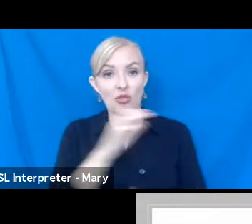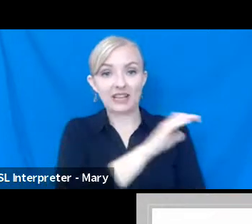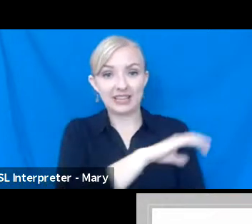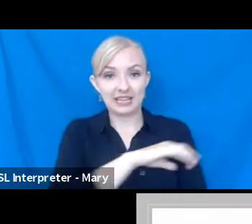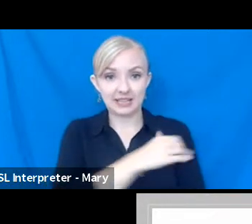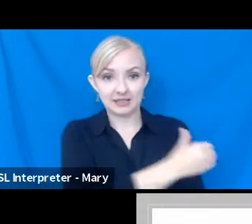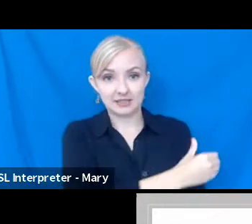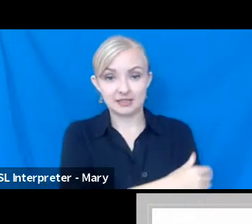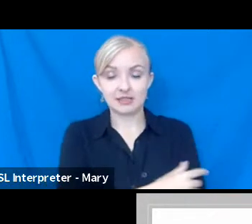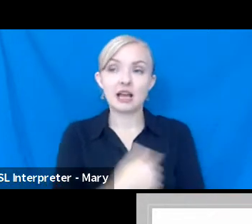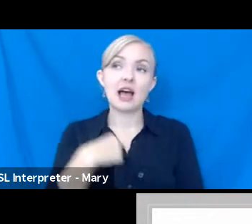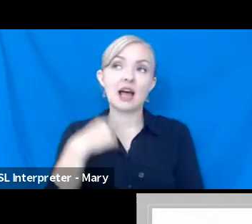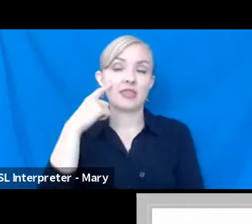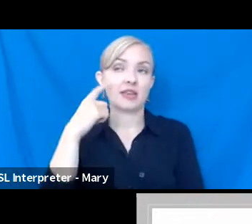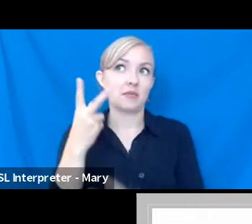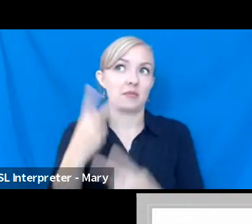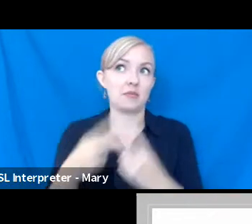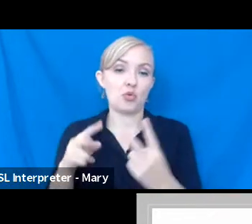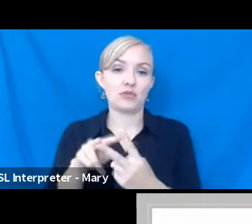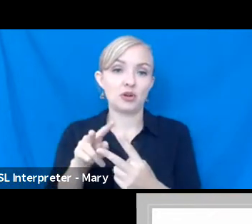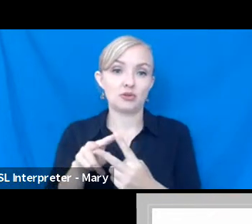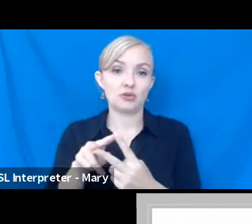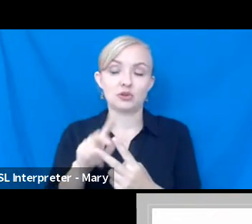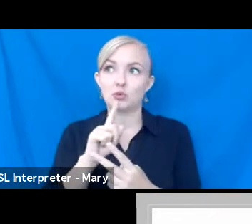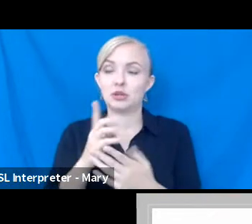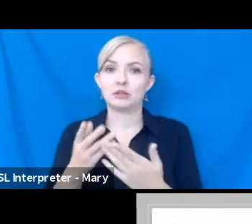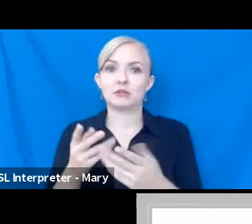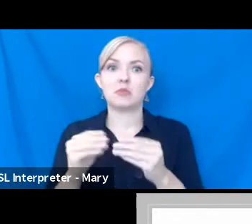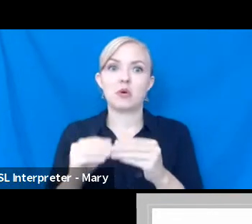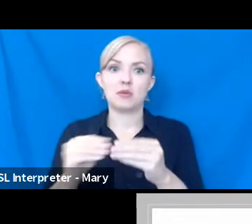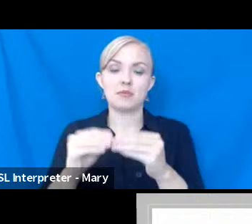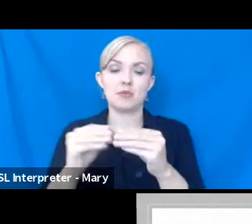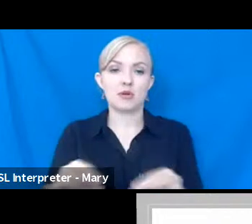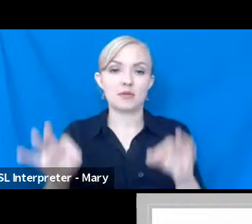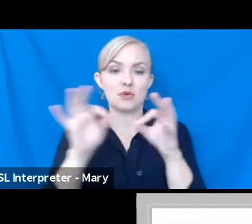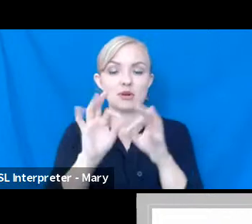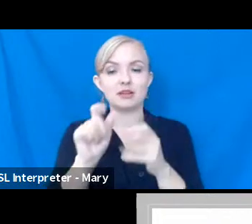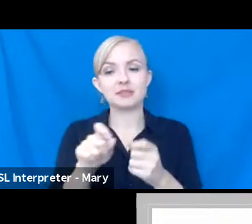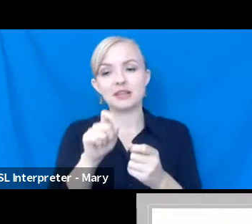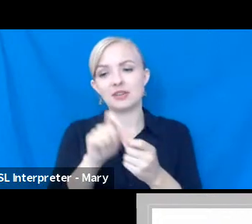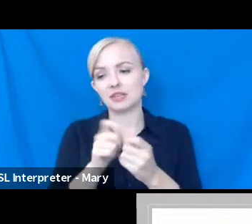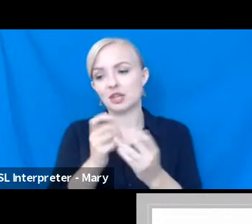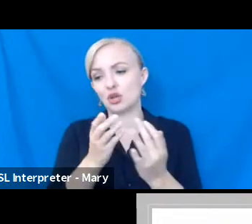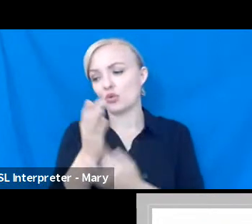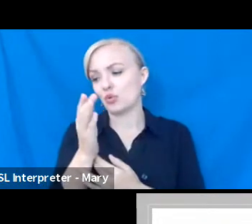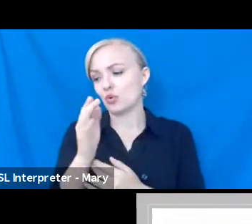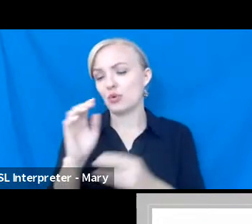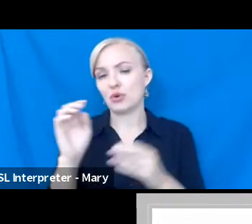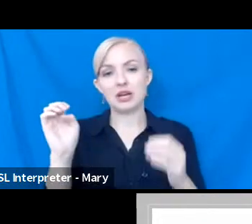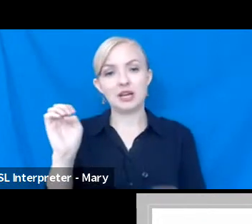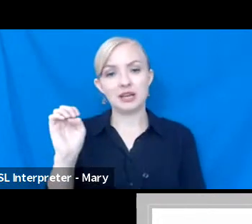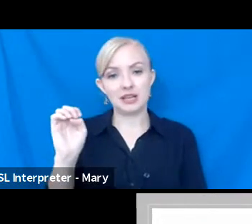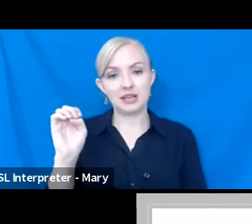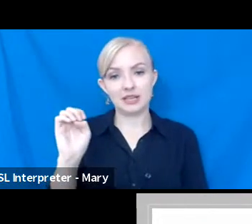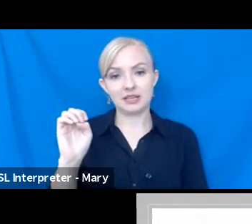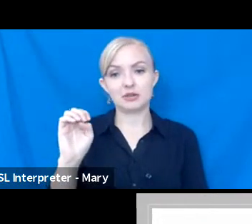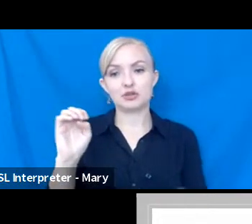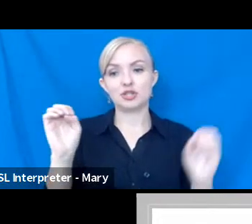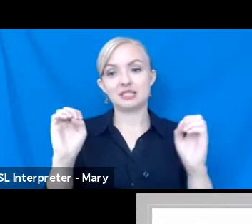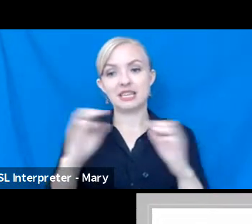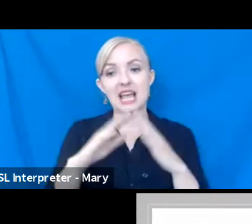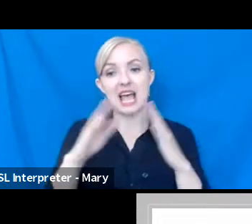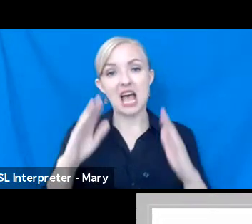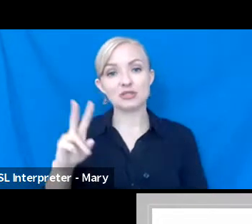clinics. I think both of these have become increasingly important, particularly through the Emergency Housing Voucher